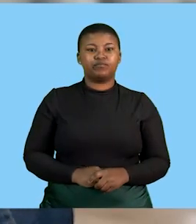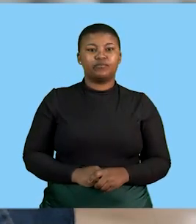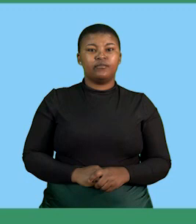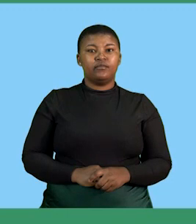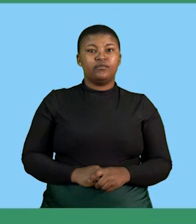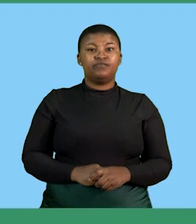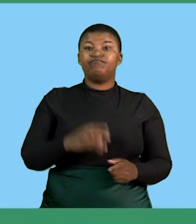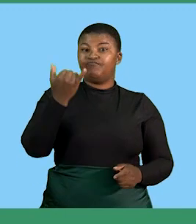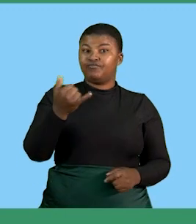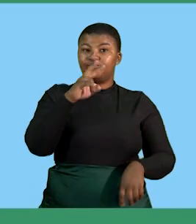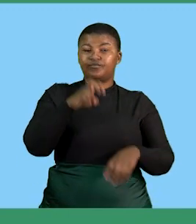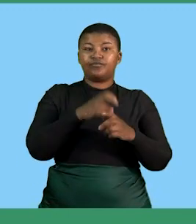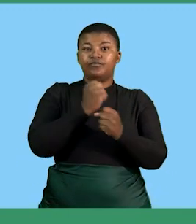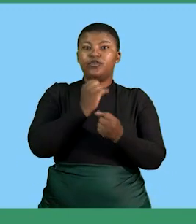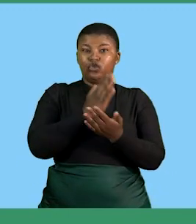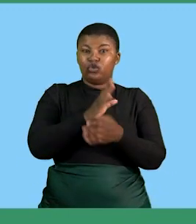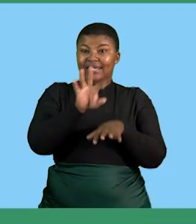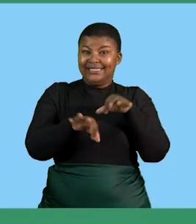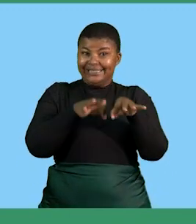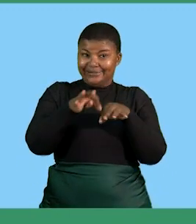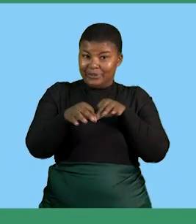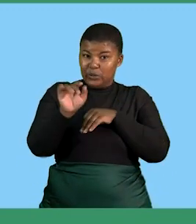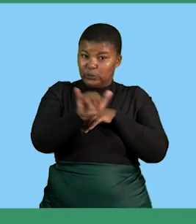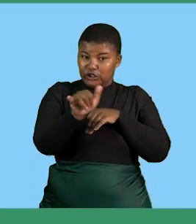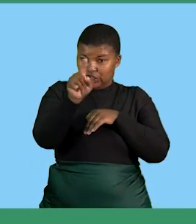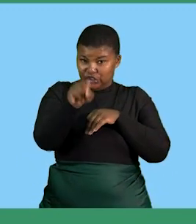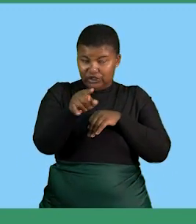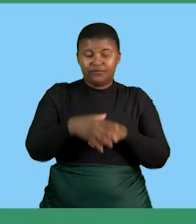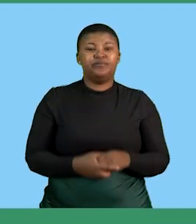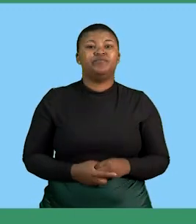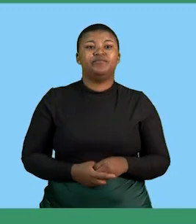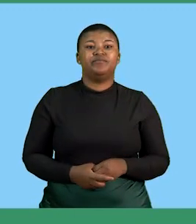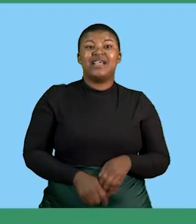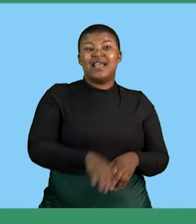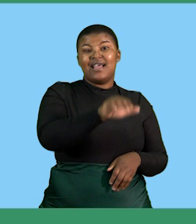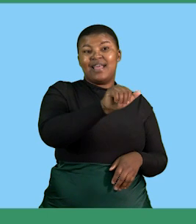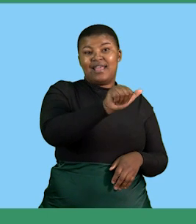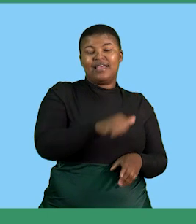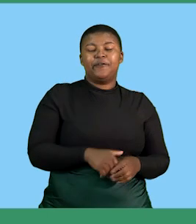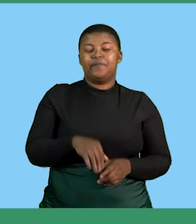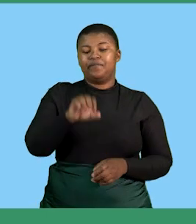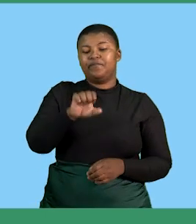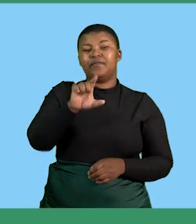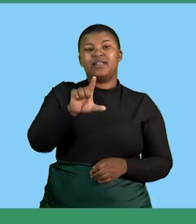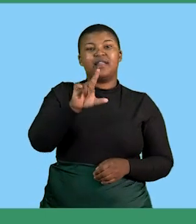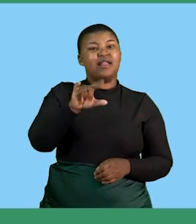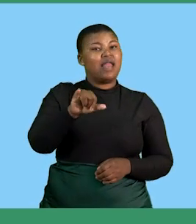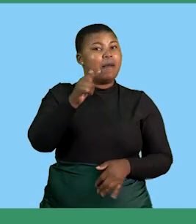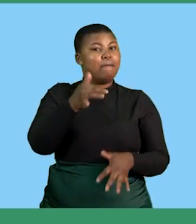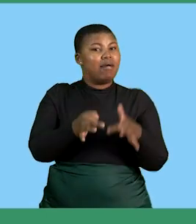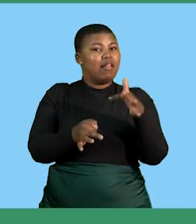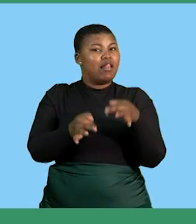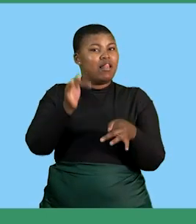rather, by each of the following statements. Okay, so statement A, Eli Milk Farm have